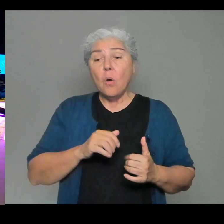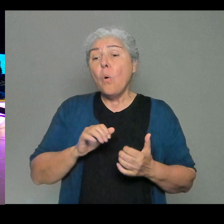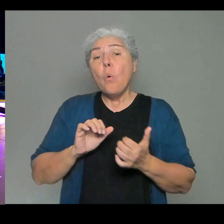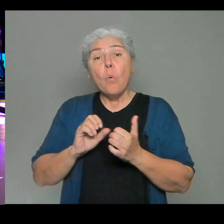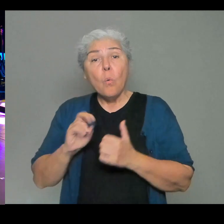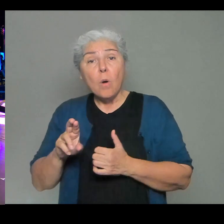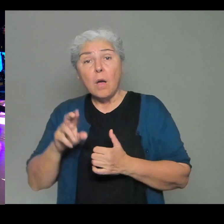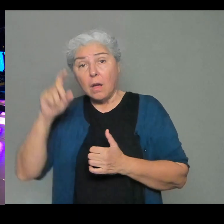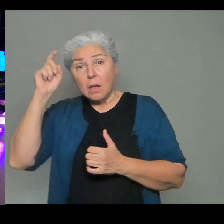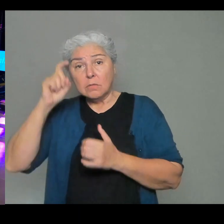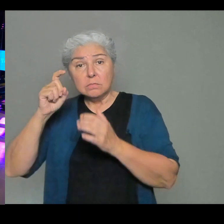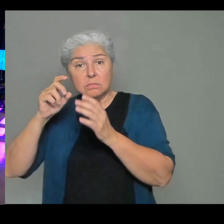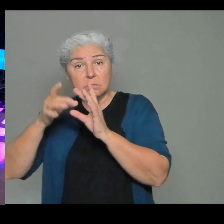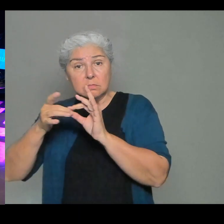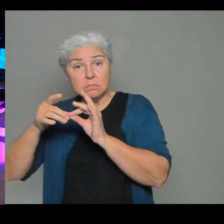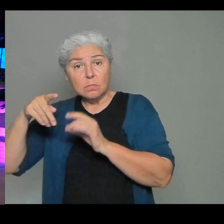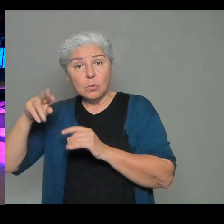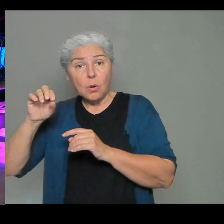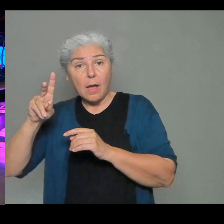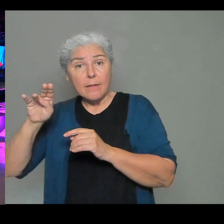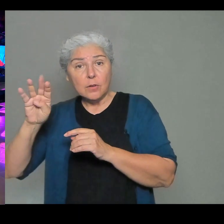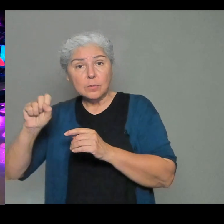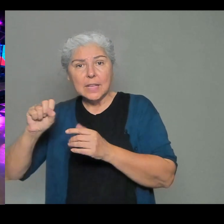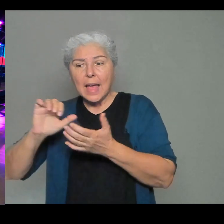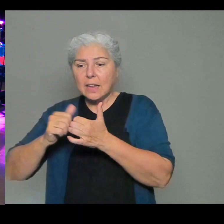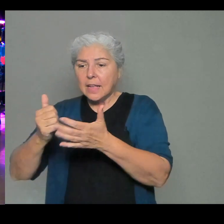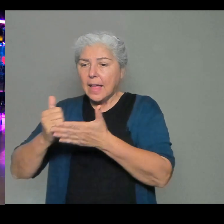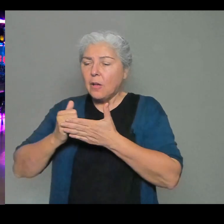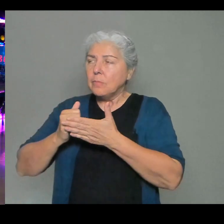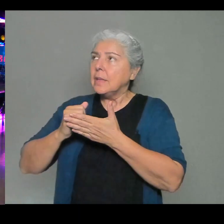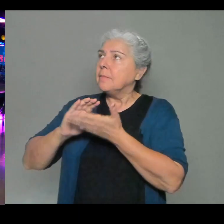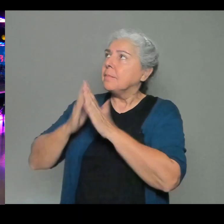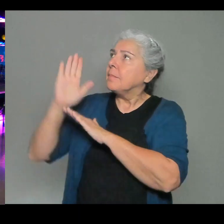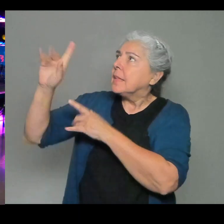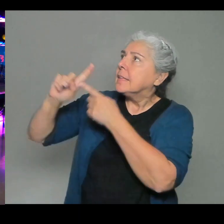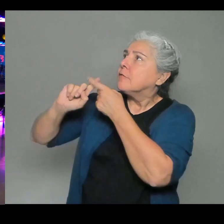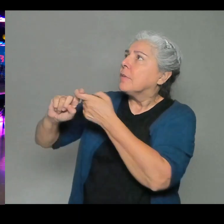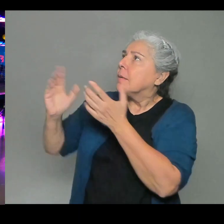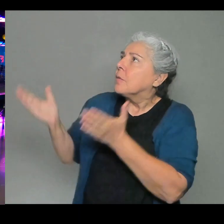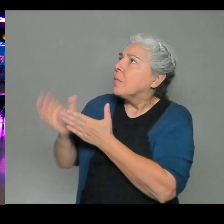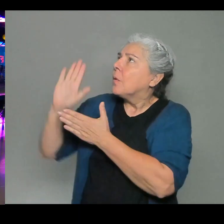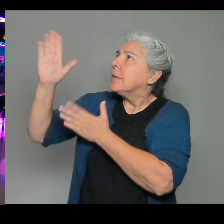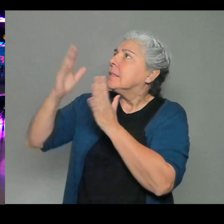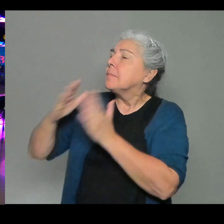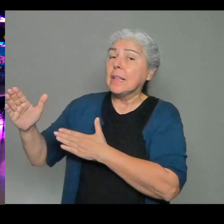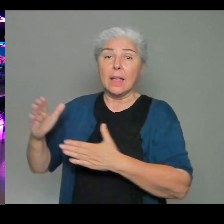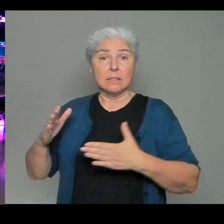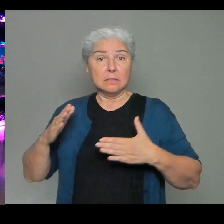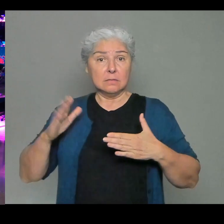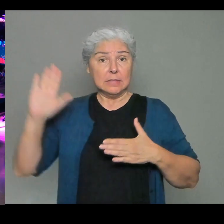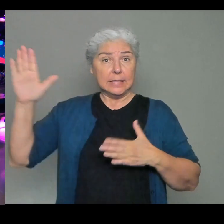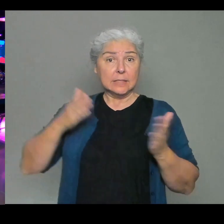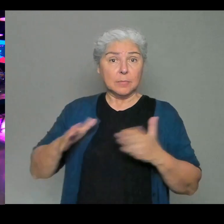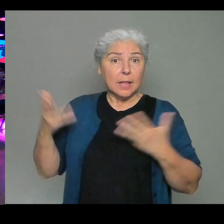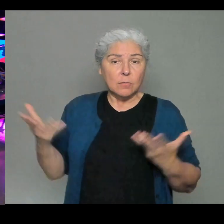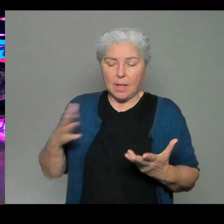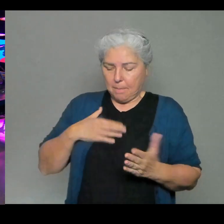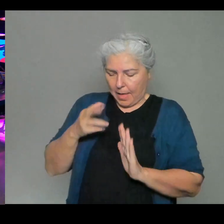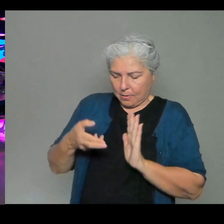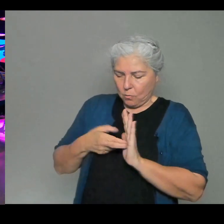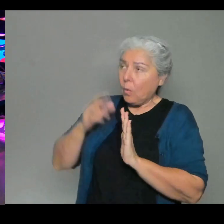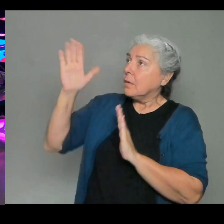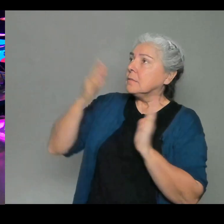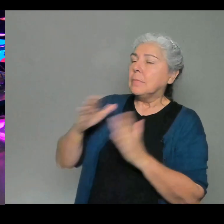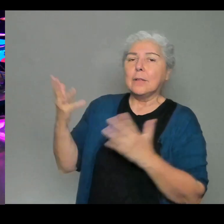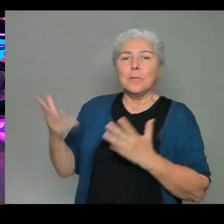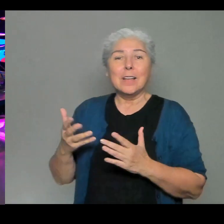to? Or how do these proverbs help me be a better friend of God, a promoter of his plan? What is his plan? What's my role in the